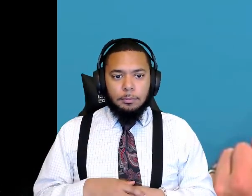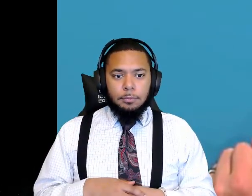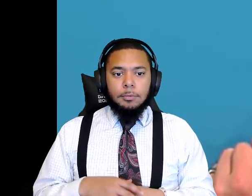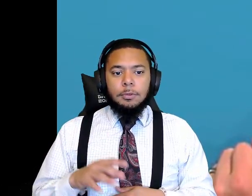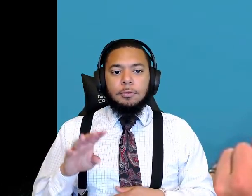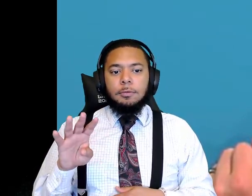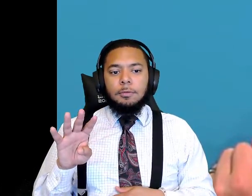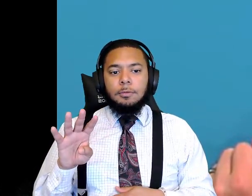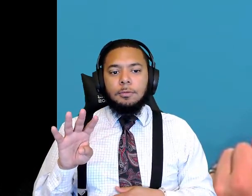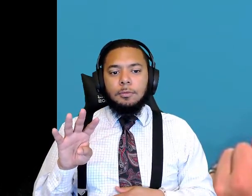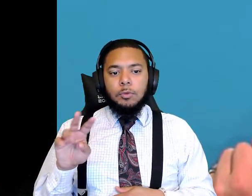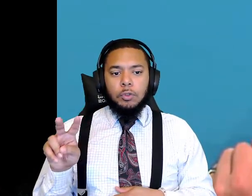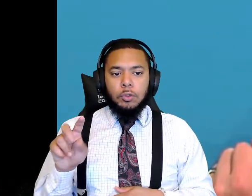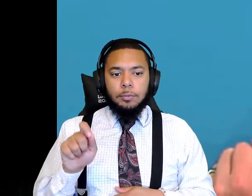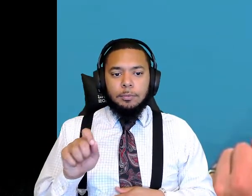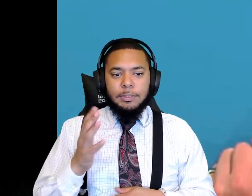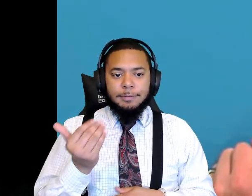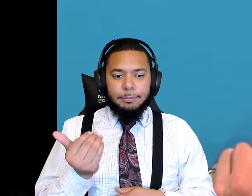42.15,